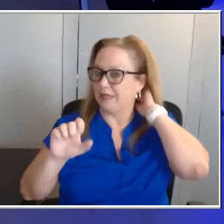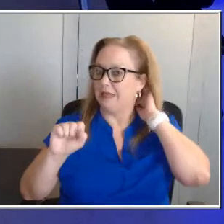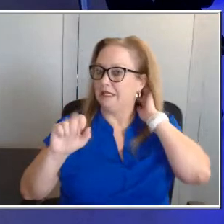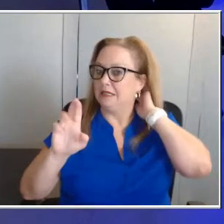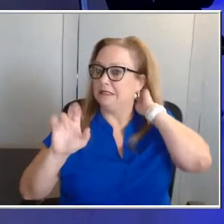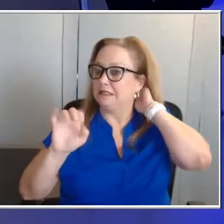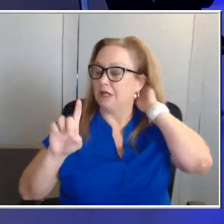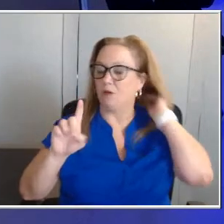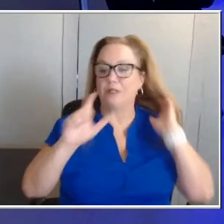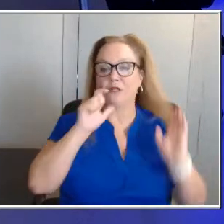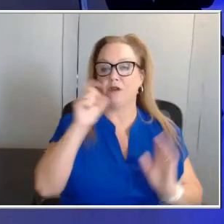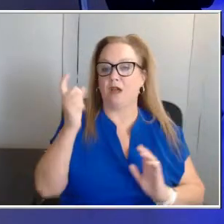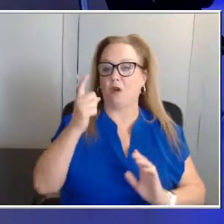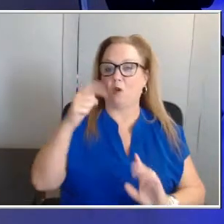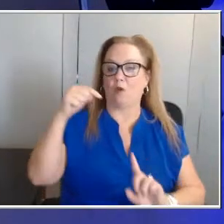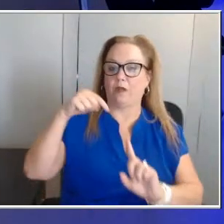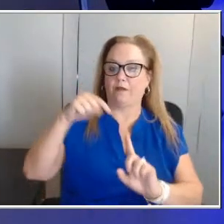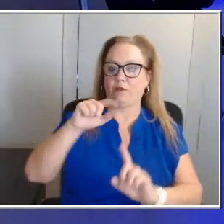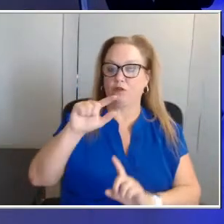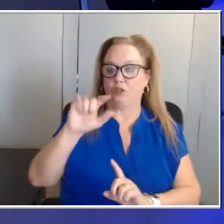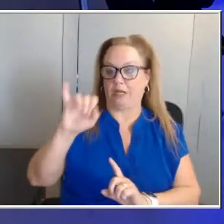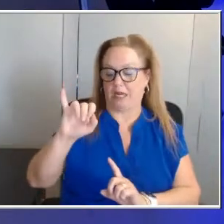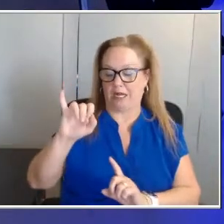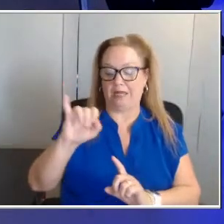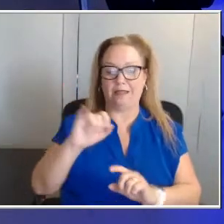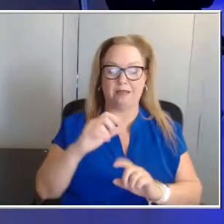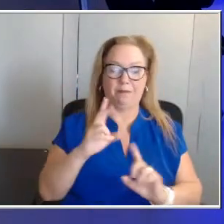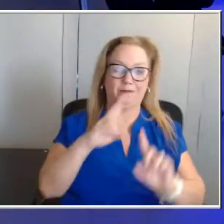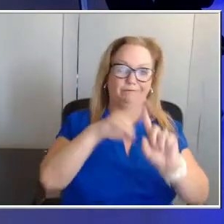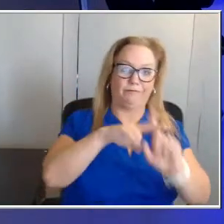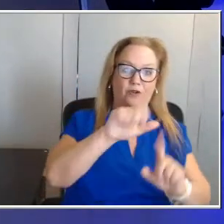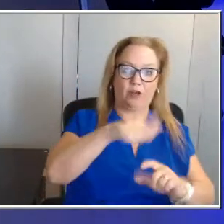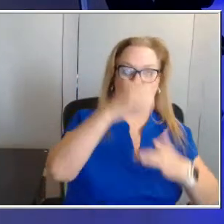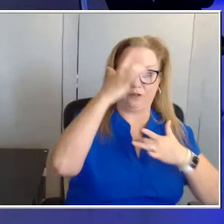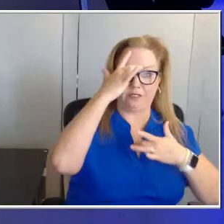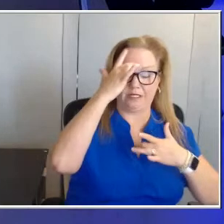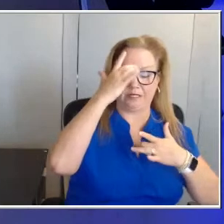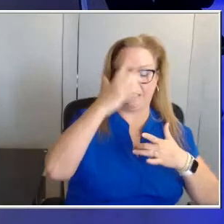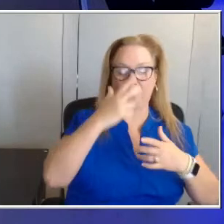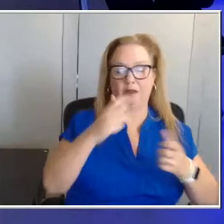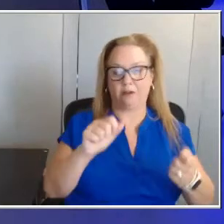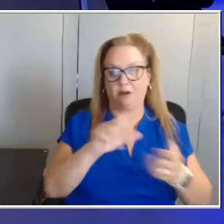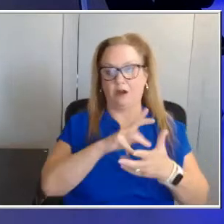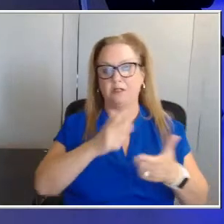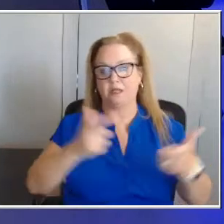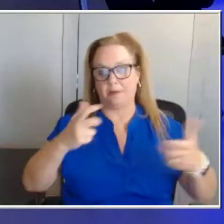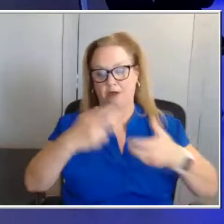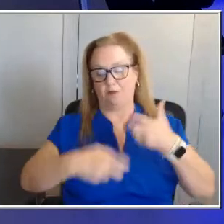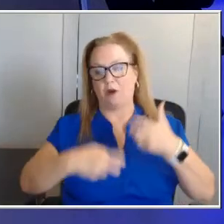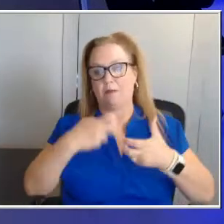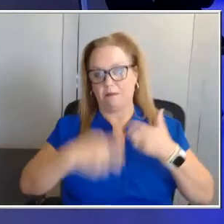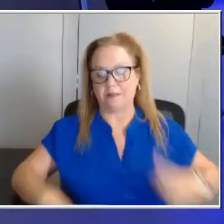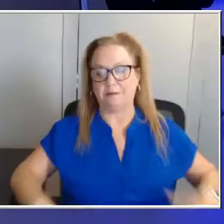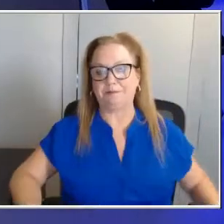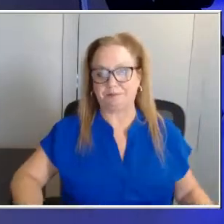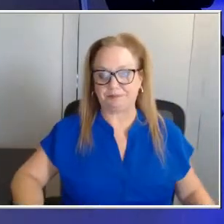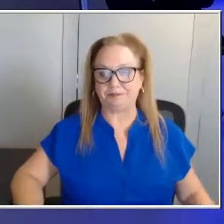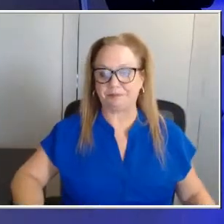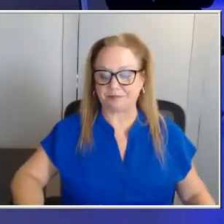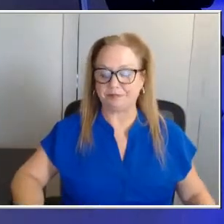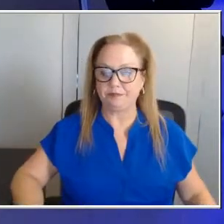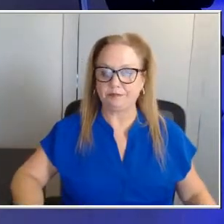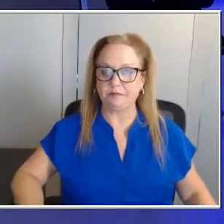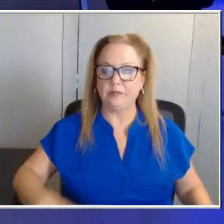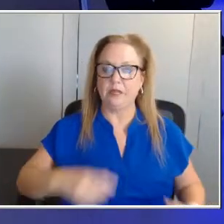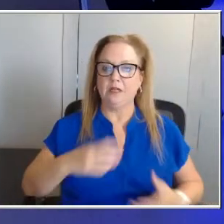just necessarily the ones for GI disease. They could be for other diseases, could lead to some bigger problems. Absolutely. With COVID-19. Okay, so some people call the gut